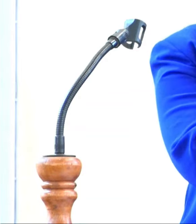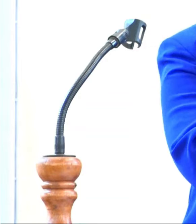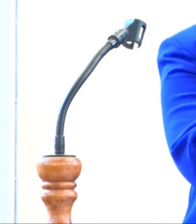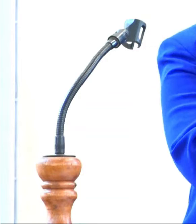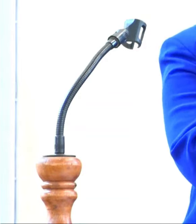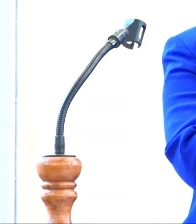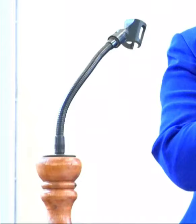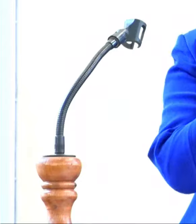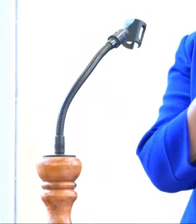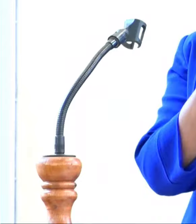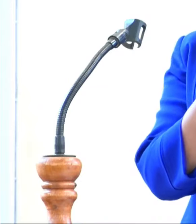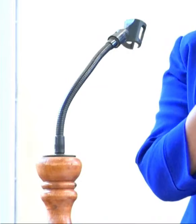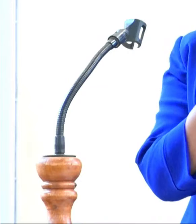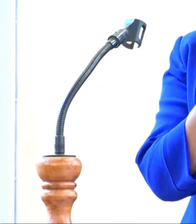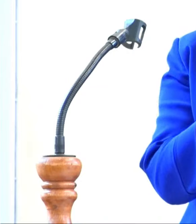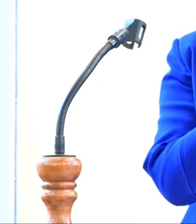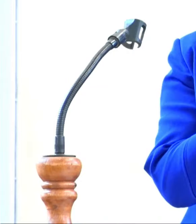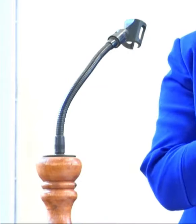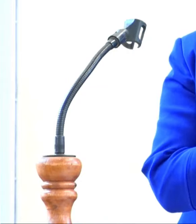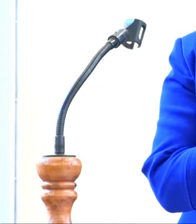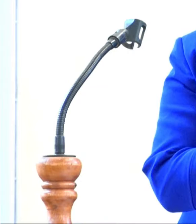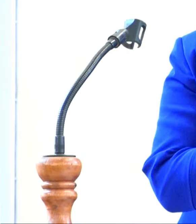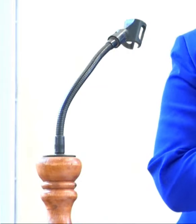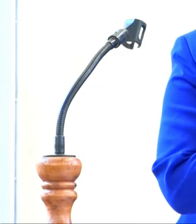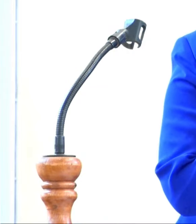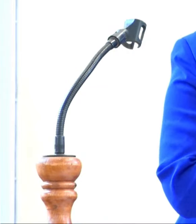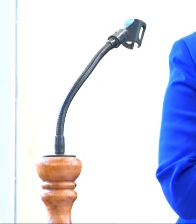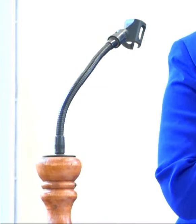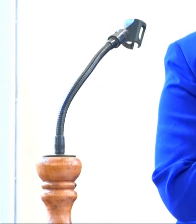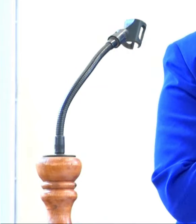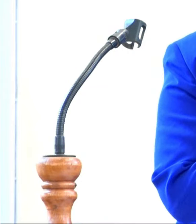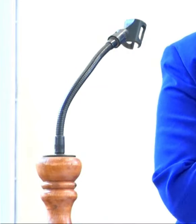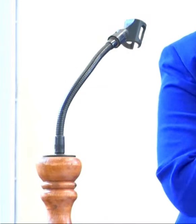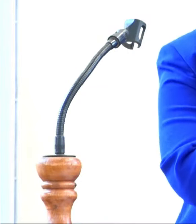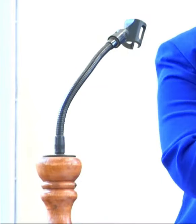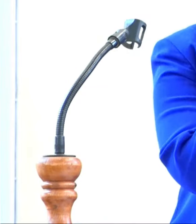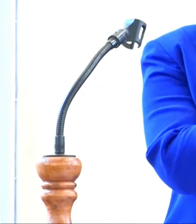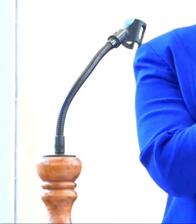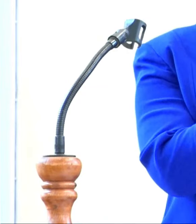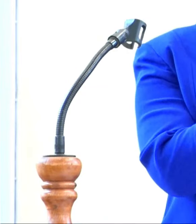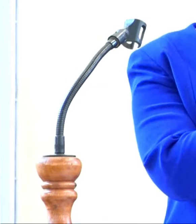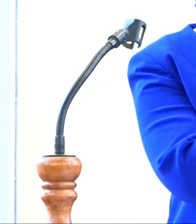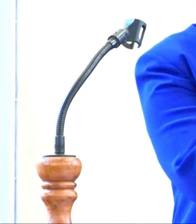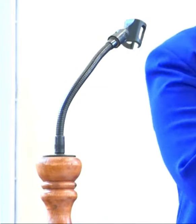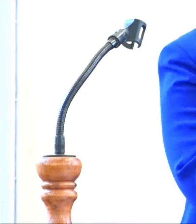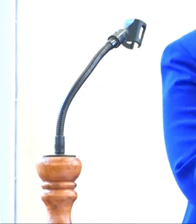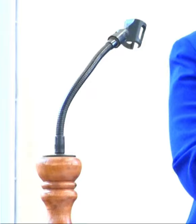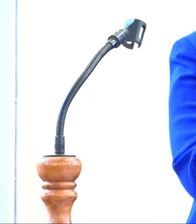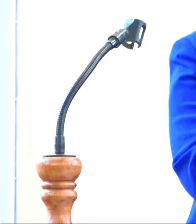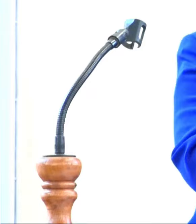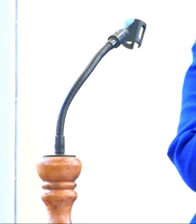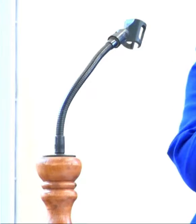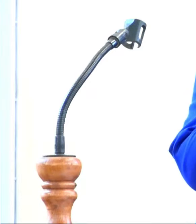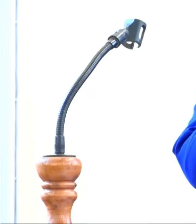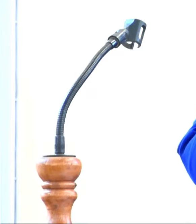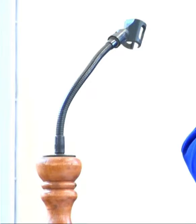Kerwa Parish, mkazipoke katika jina la Yesu Kristo. I would like to go straight to the word because we have the